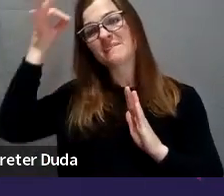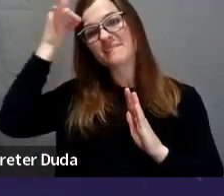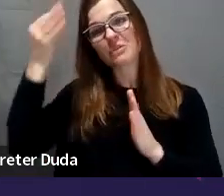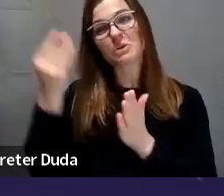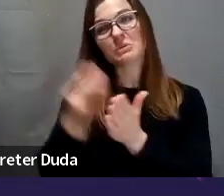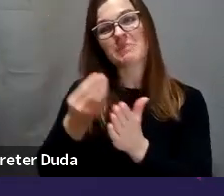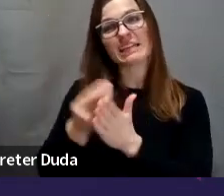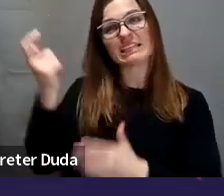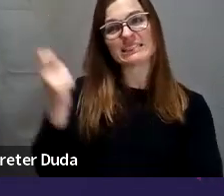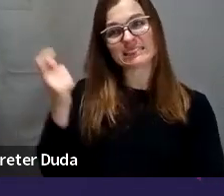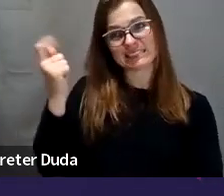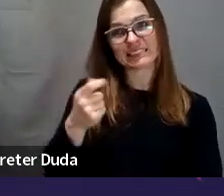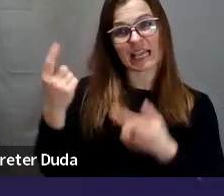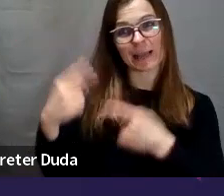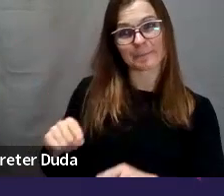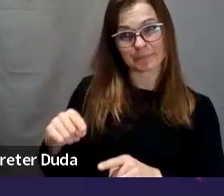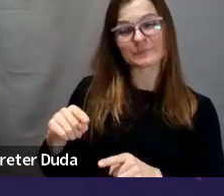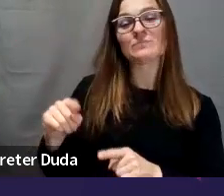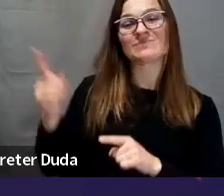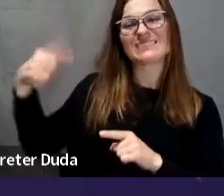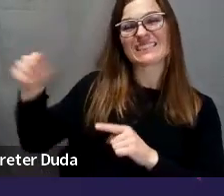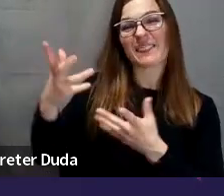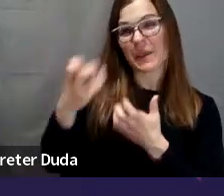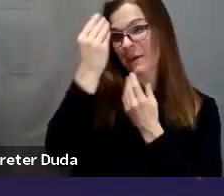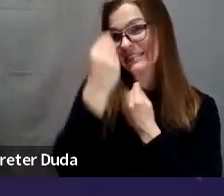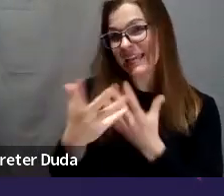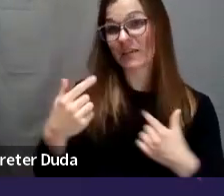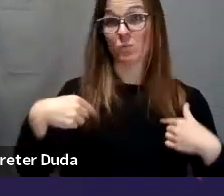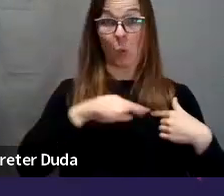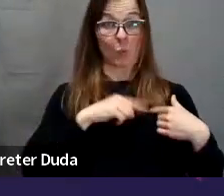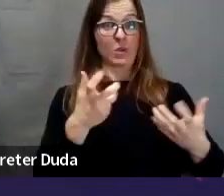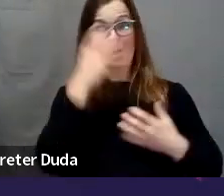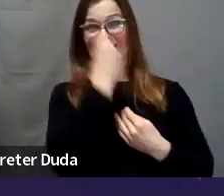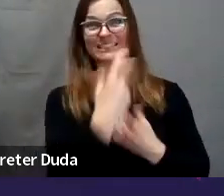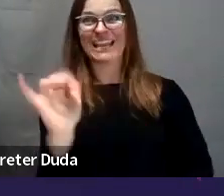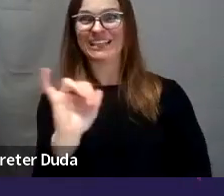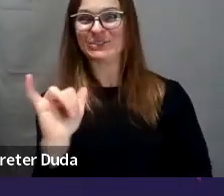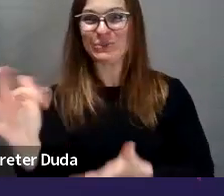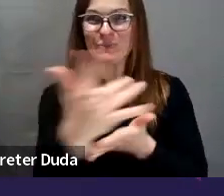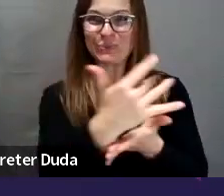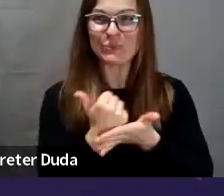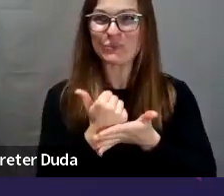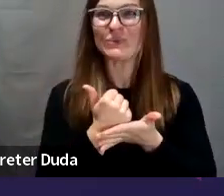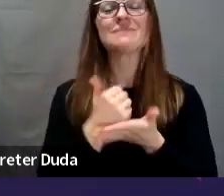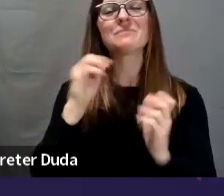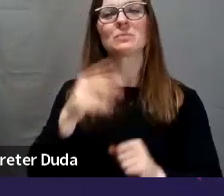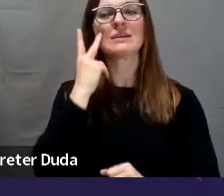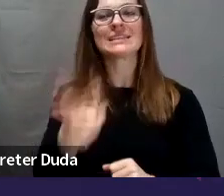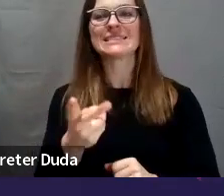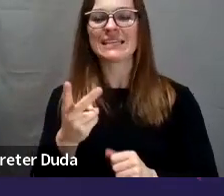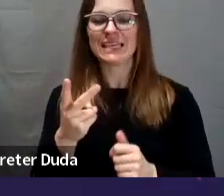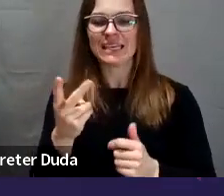and they would like some data, and we would love some data on how on